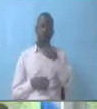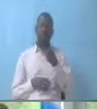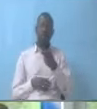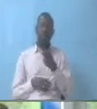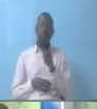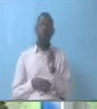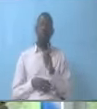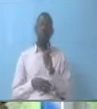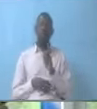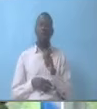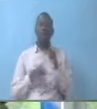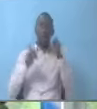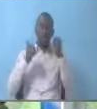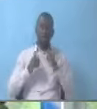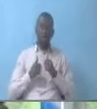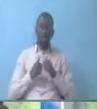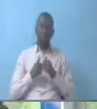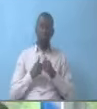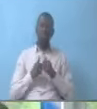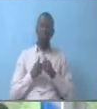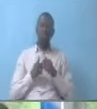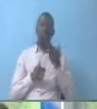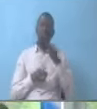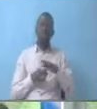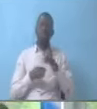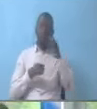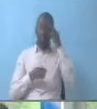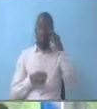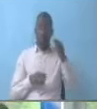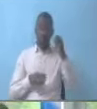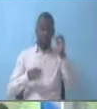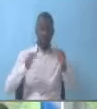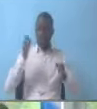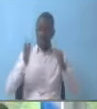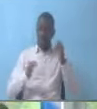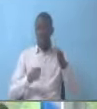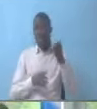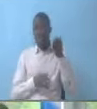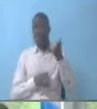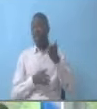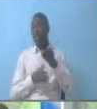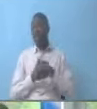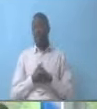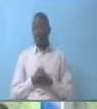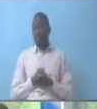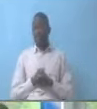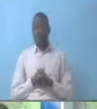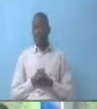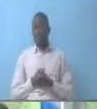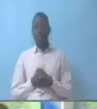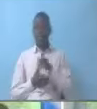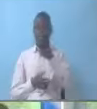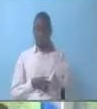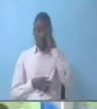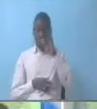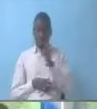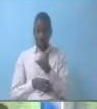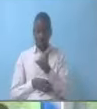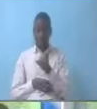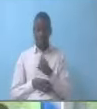of what comes out of the Ministry of Justice. You agree? I agree. So the